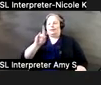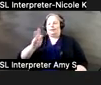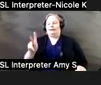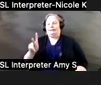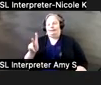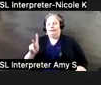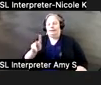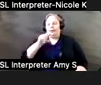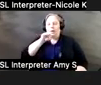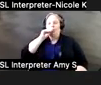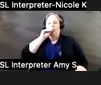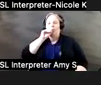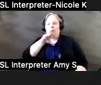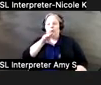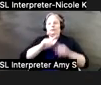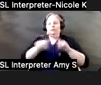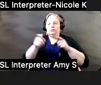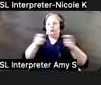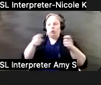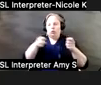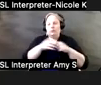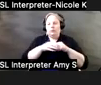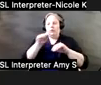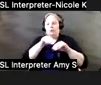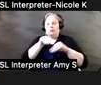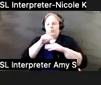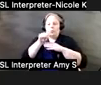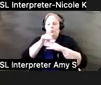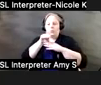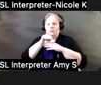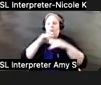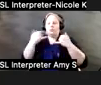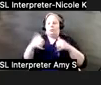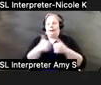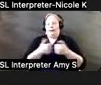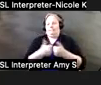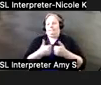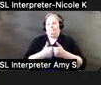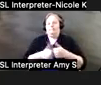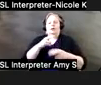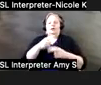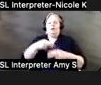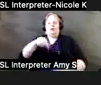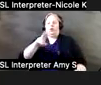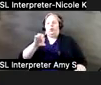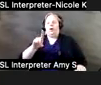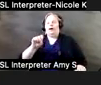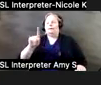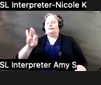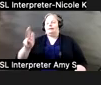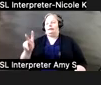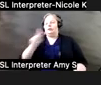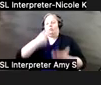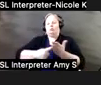sipping and blowing into for different controls, and they're moving the joystick with their mouth to play this video game. This device is called the quad stick, and we'll talk a lot more about it later in